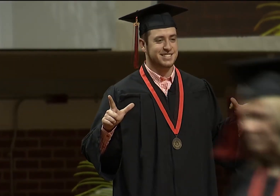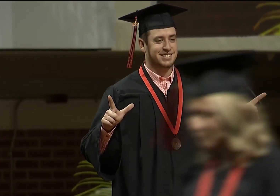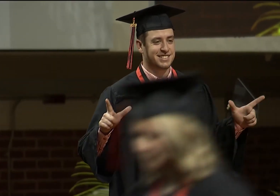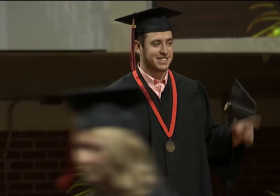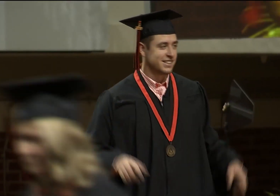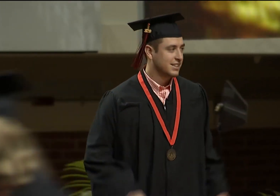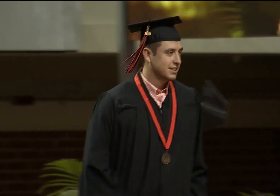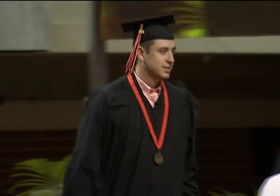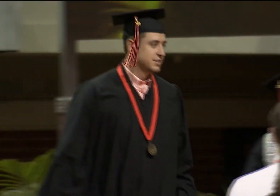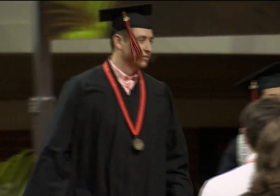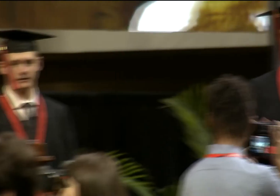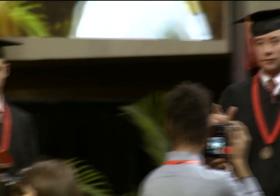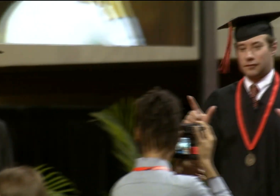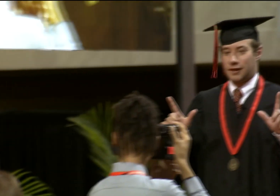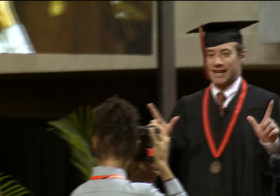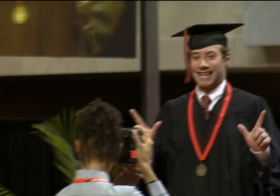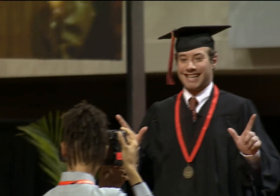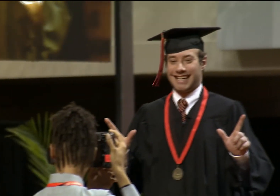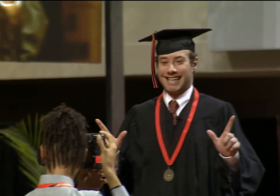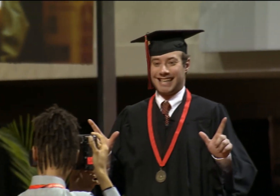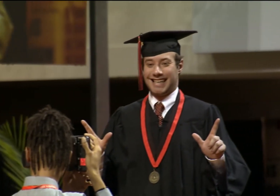Levi Randall Taylor.